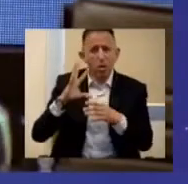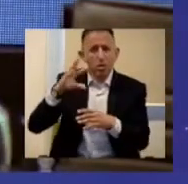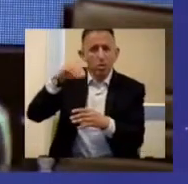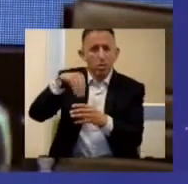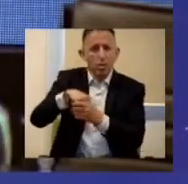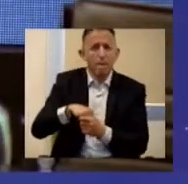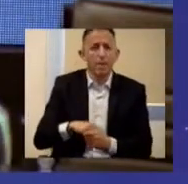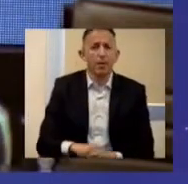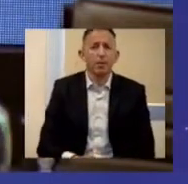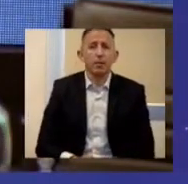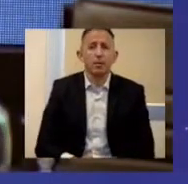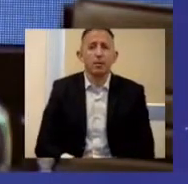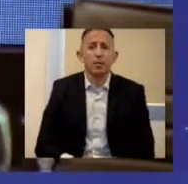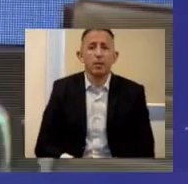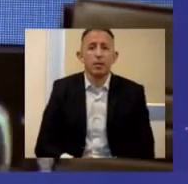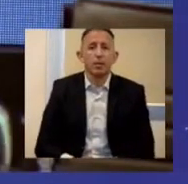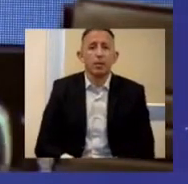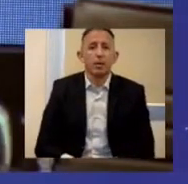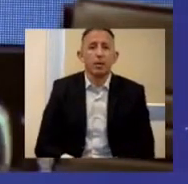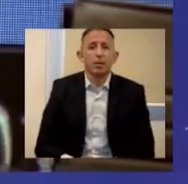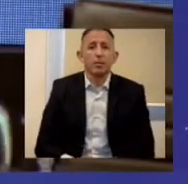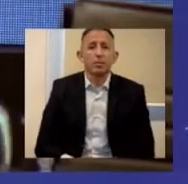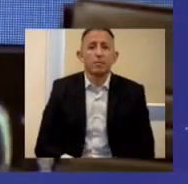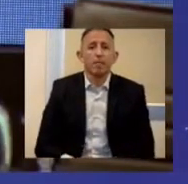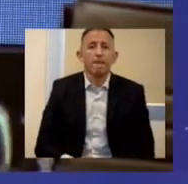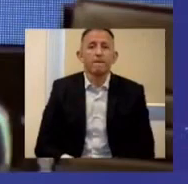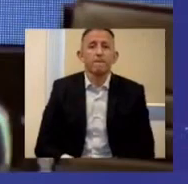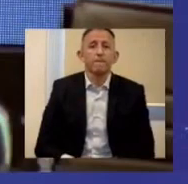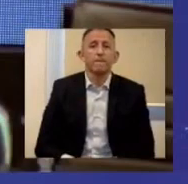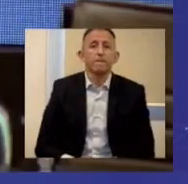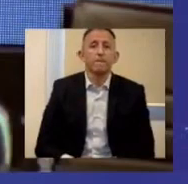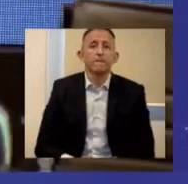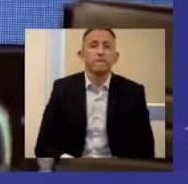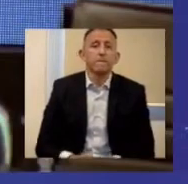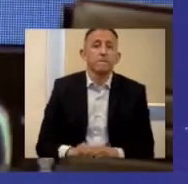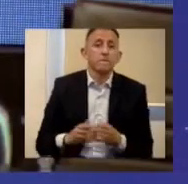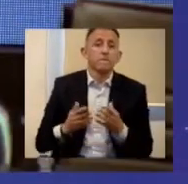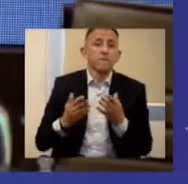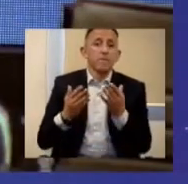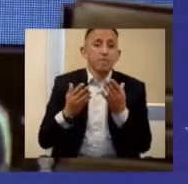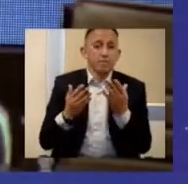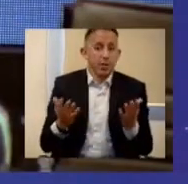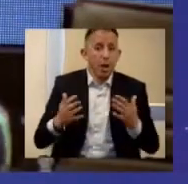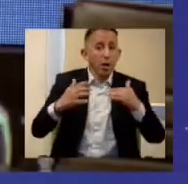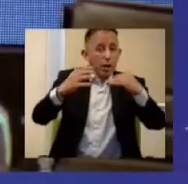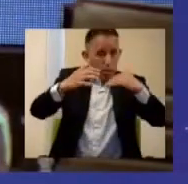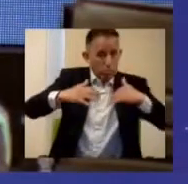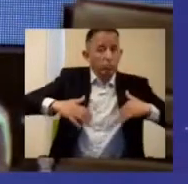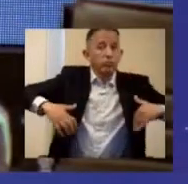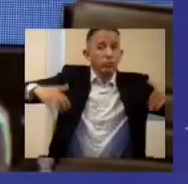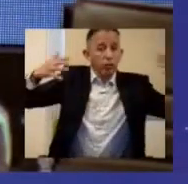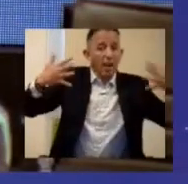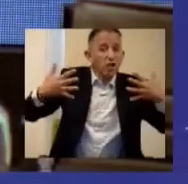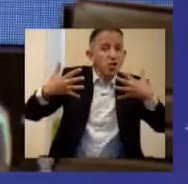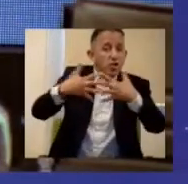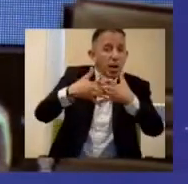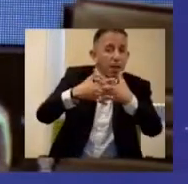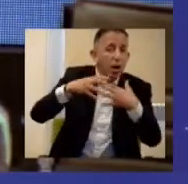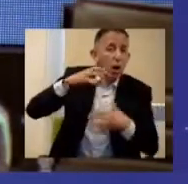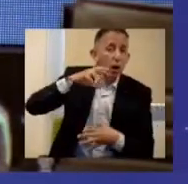Canada and other countries such as Morocco. After the General Assembly of the